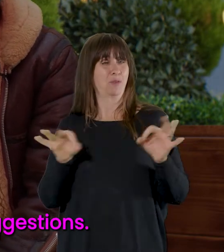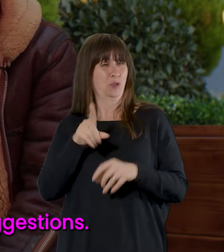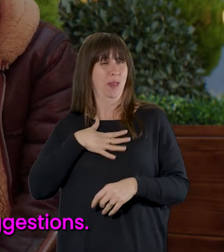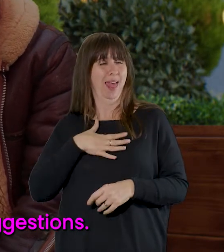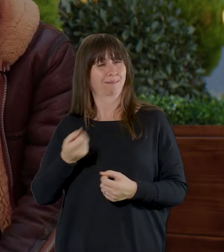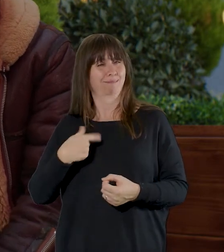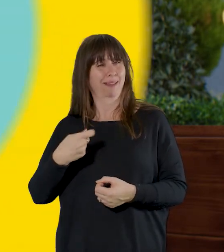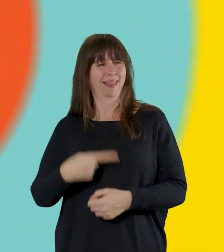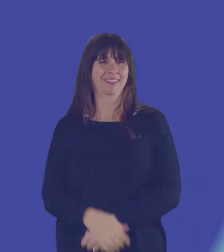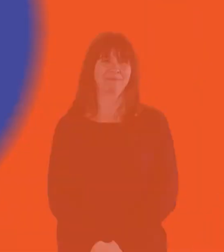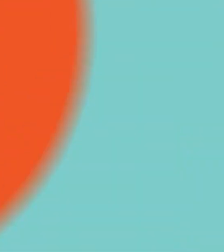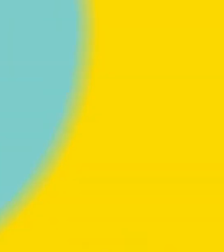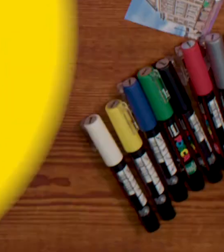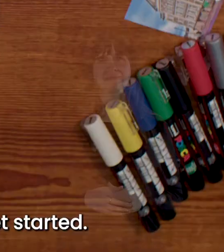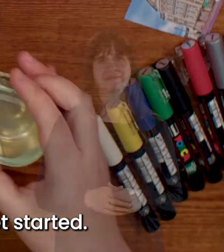sam@takingflighttheatre.co.uk with your suggestion.